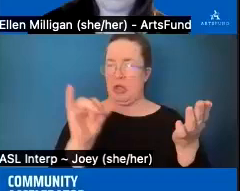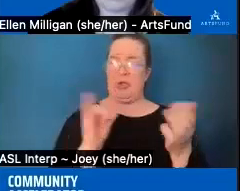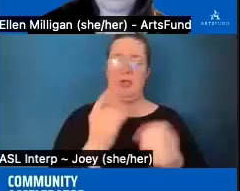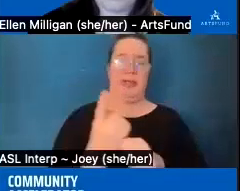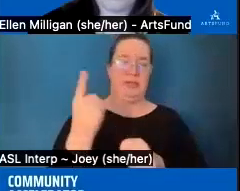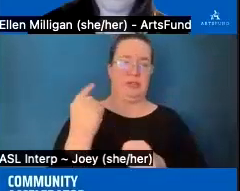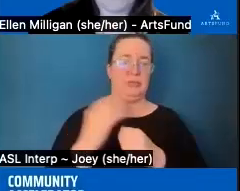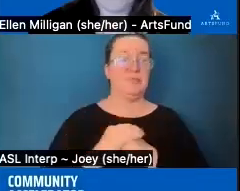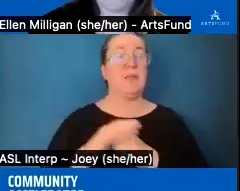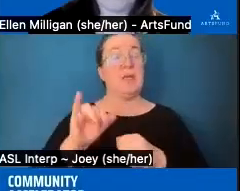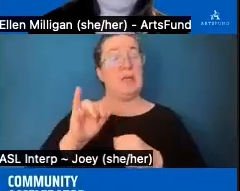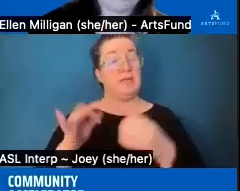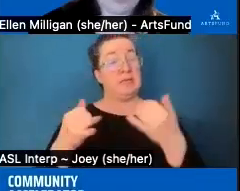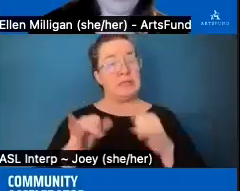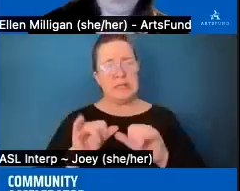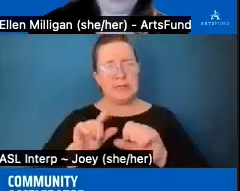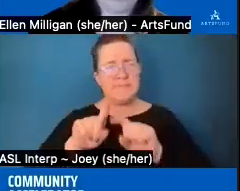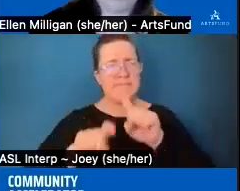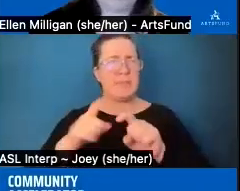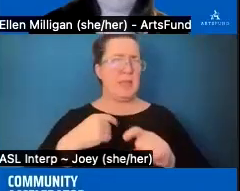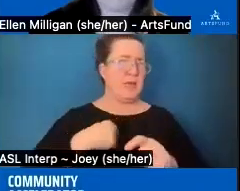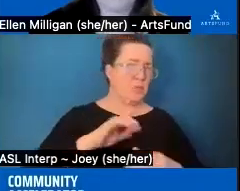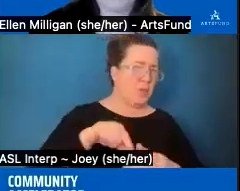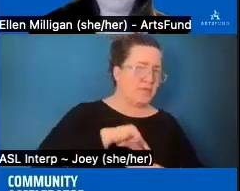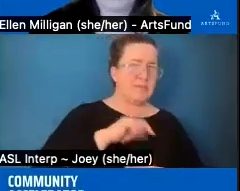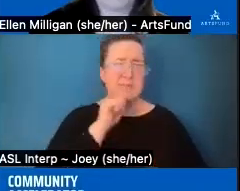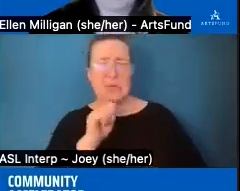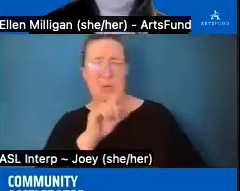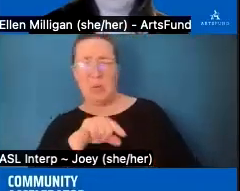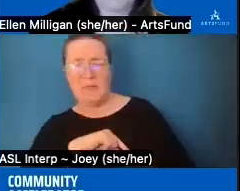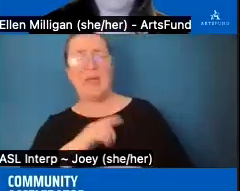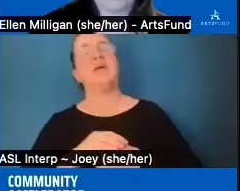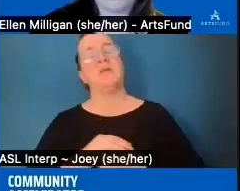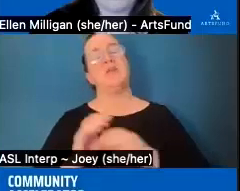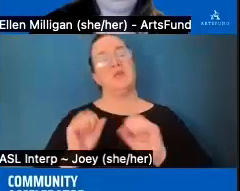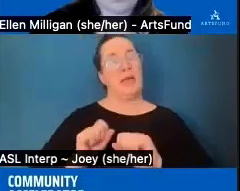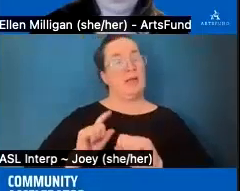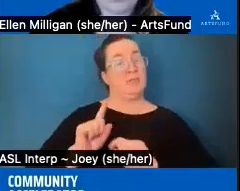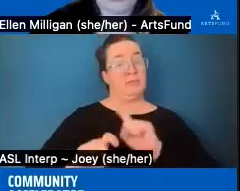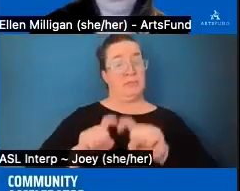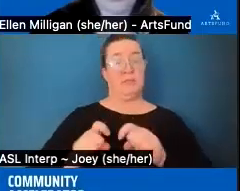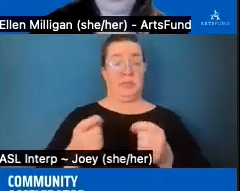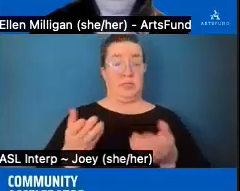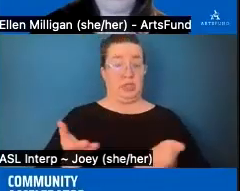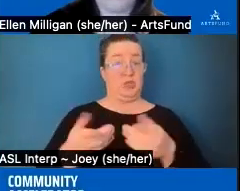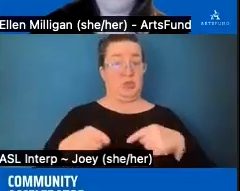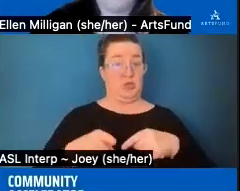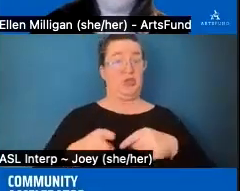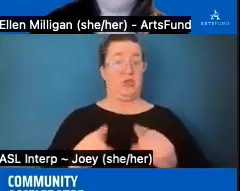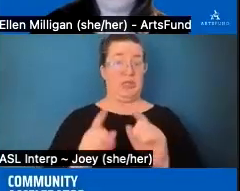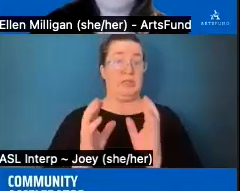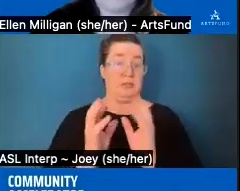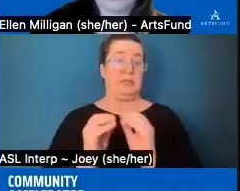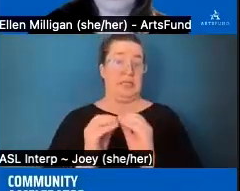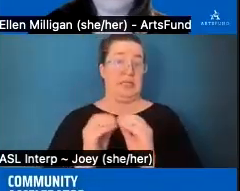is eligible, there are many ways to get more information. You can ask broader questions here in this webinar using the Q&A feature, and